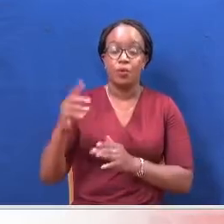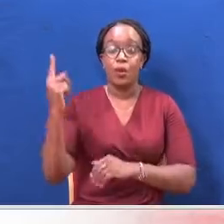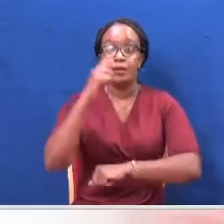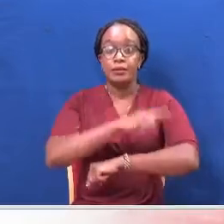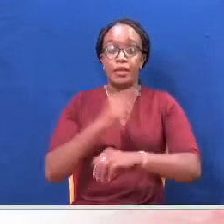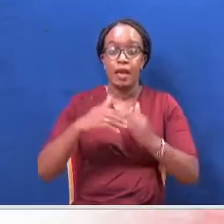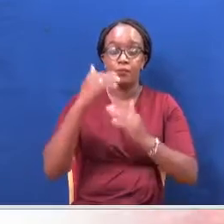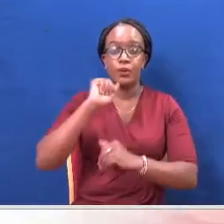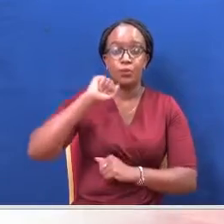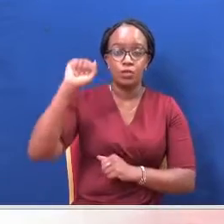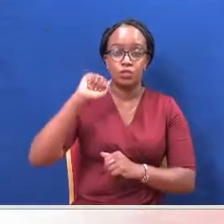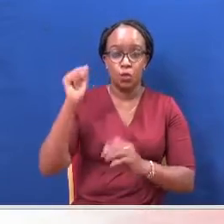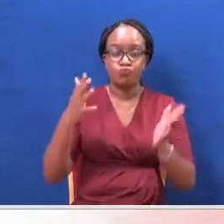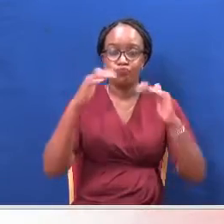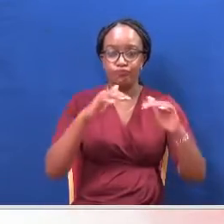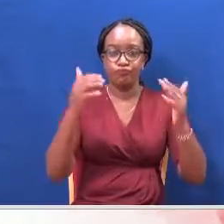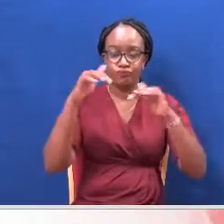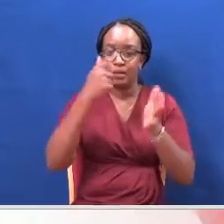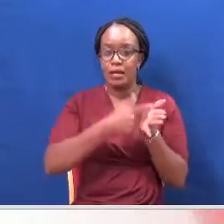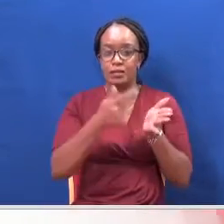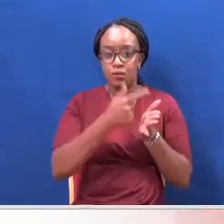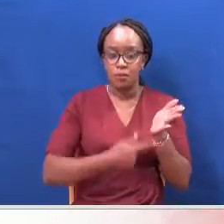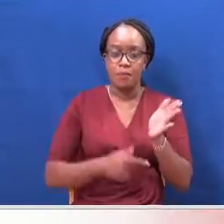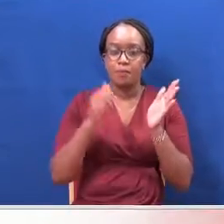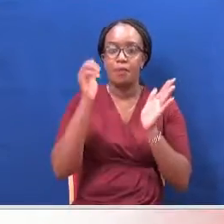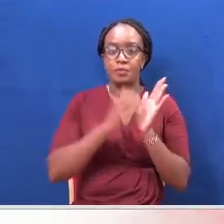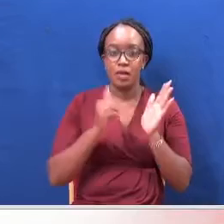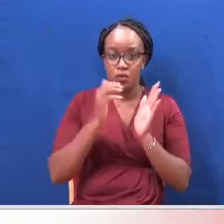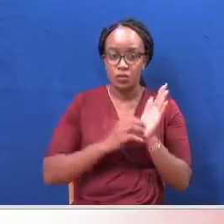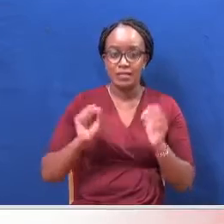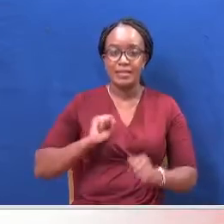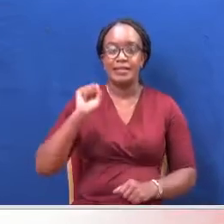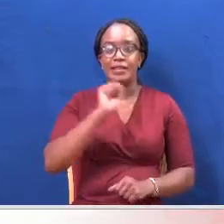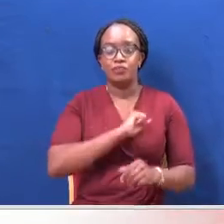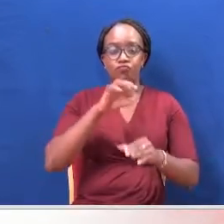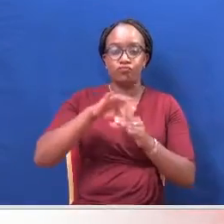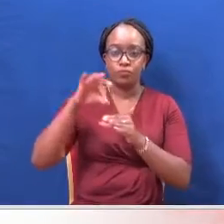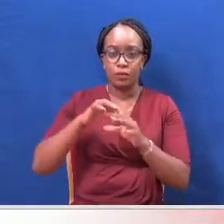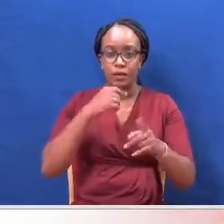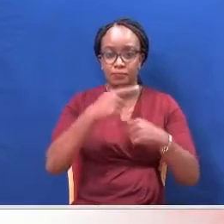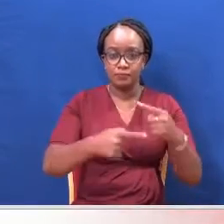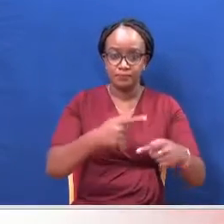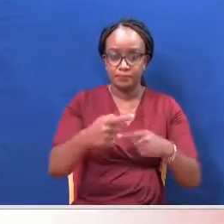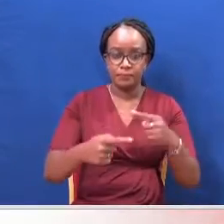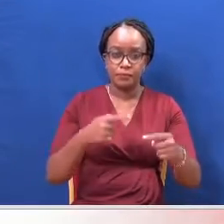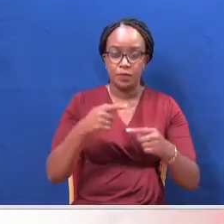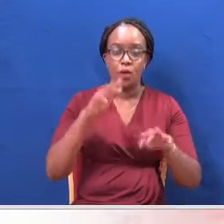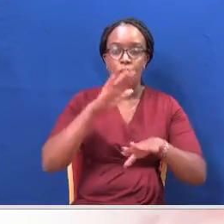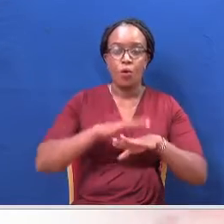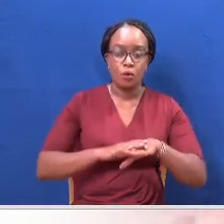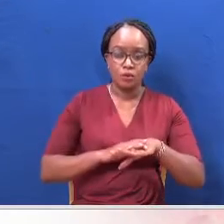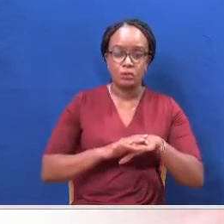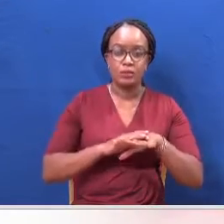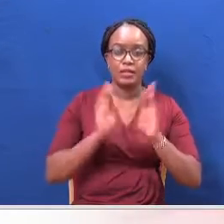Gatherings were banned in the country. The Machakos senatorial by-election is just 2 days into the end of the campaign period, which has resulted to